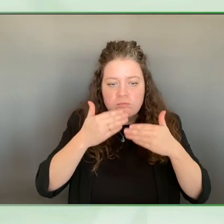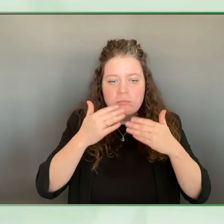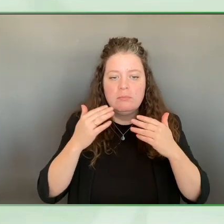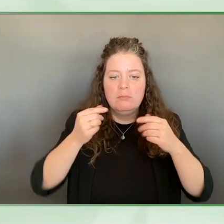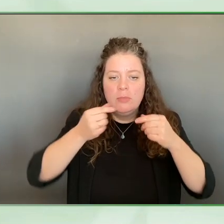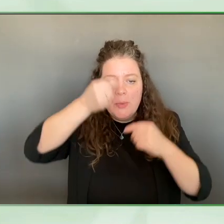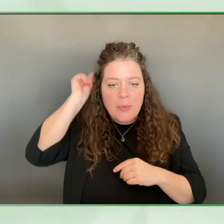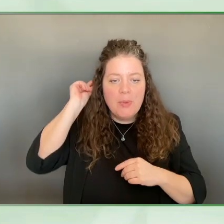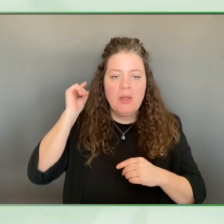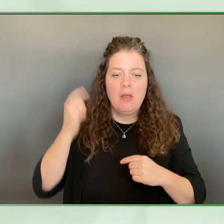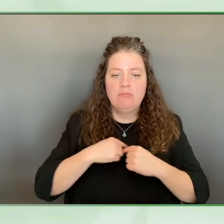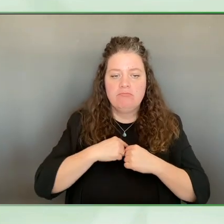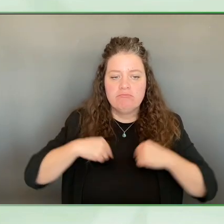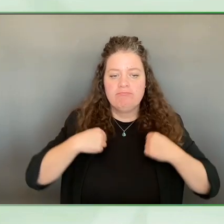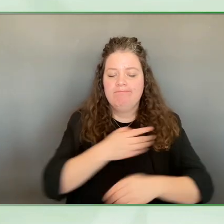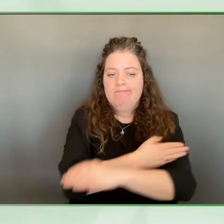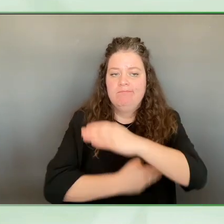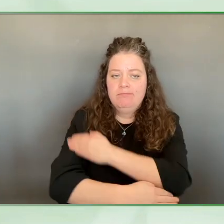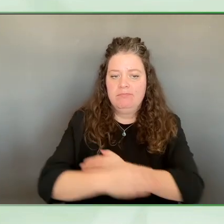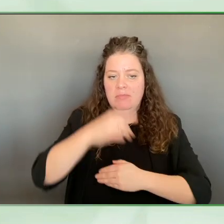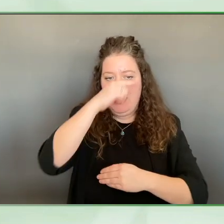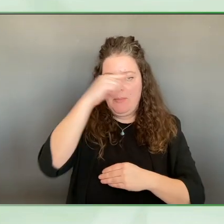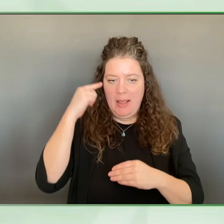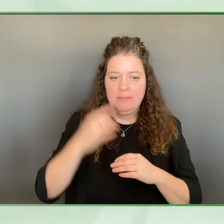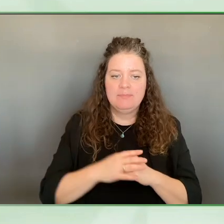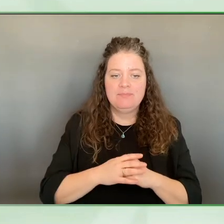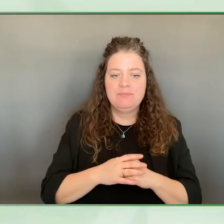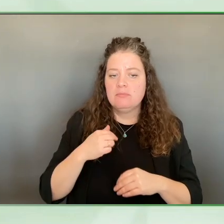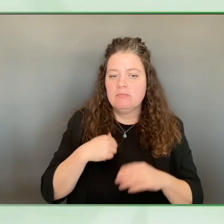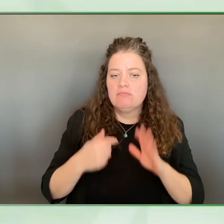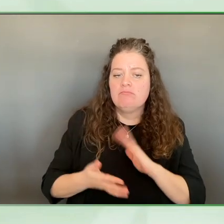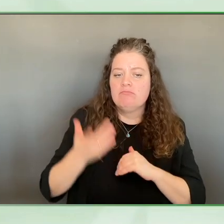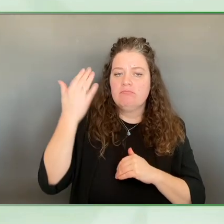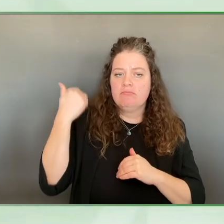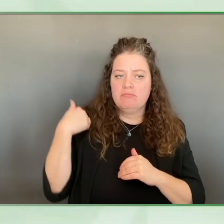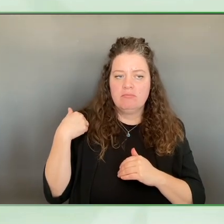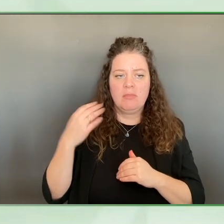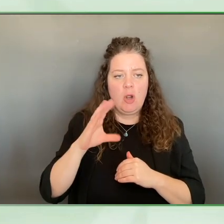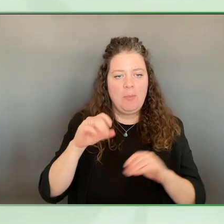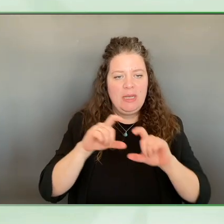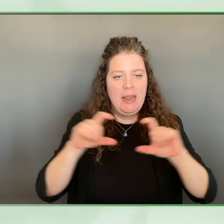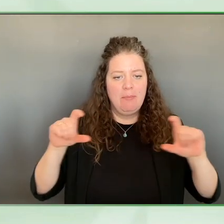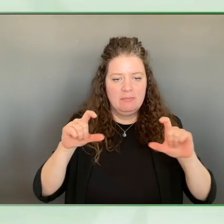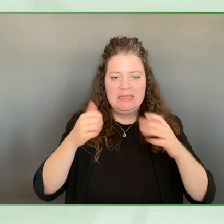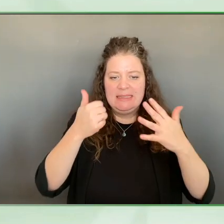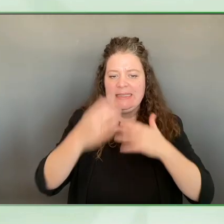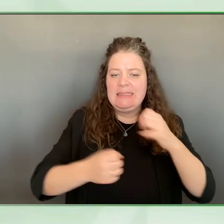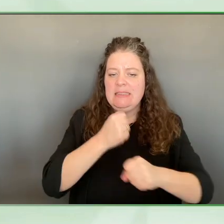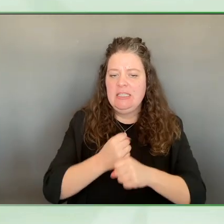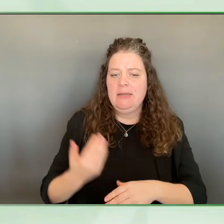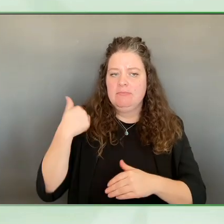I co-founded Kiara Assistive Tech 6 years ago with the aim of filling in the massive